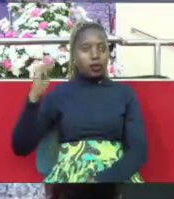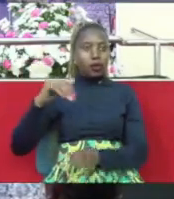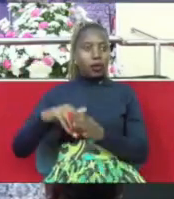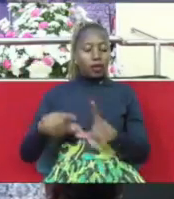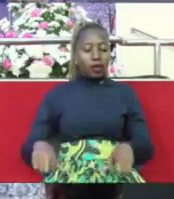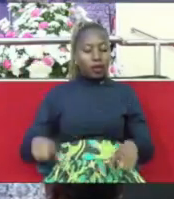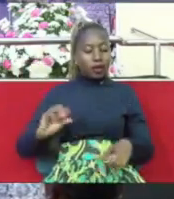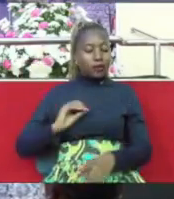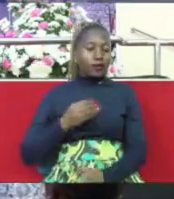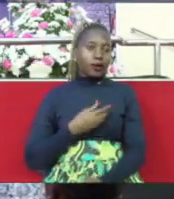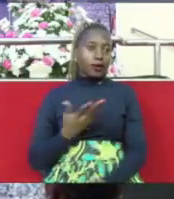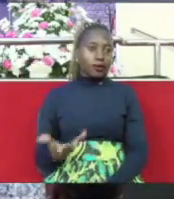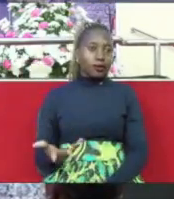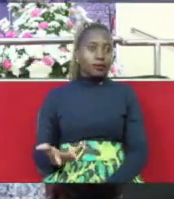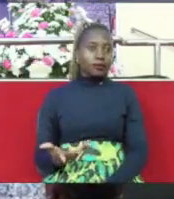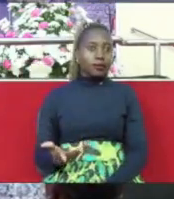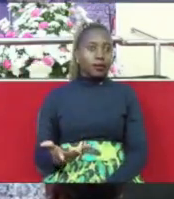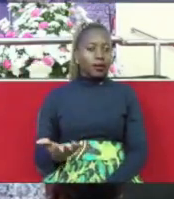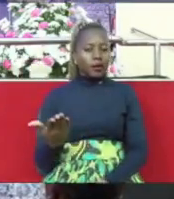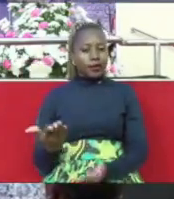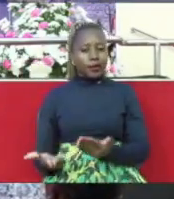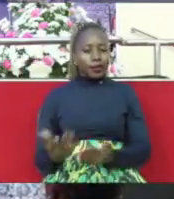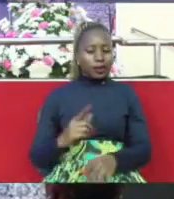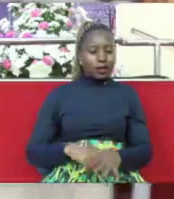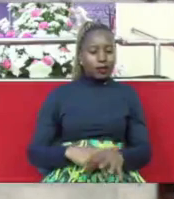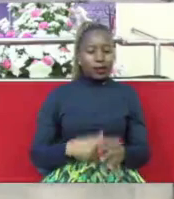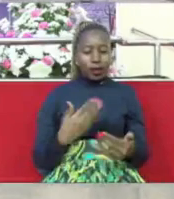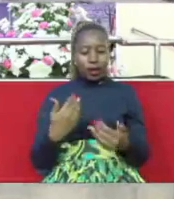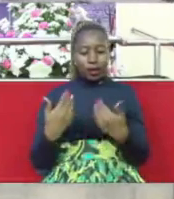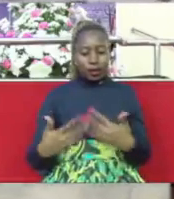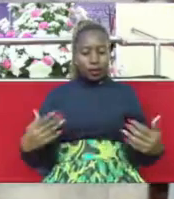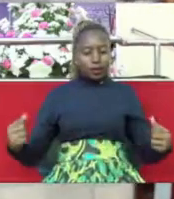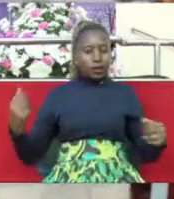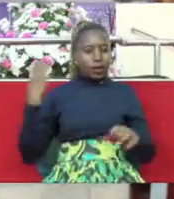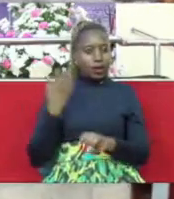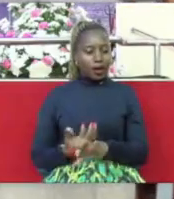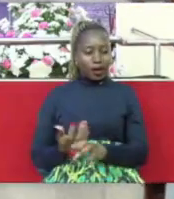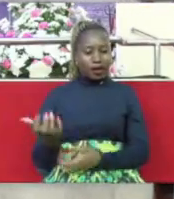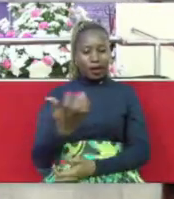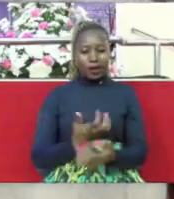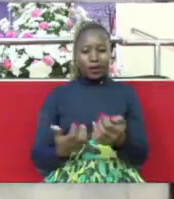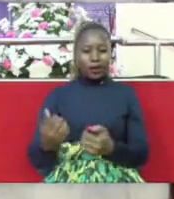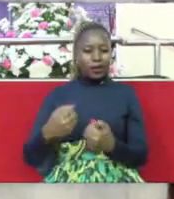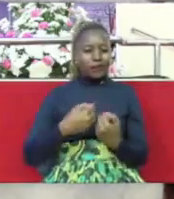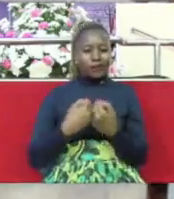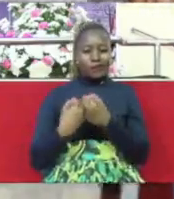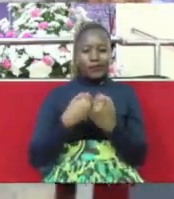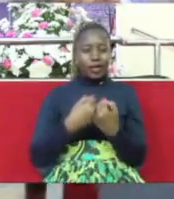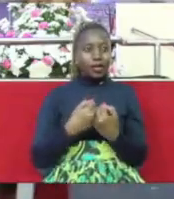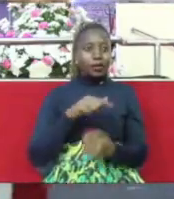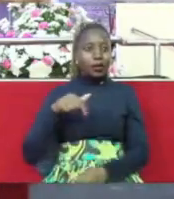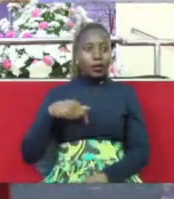today? Whether things are difficult, whether the economy is hard, or whether things are good, we still need the guidance of the